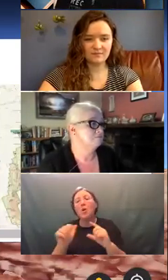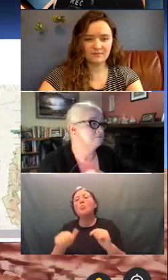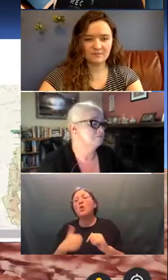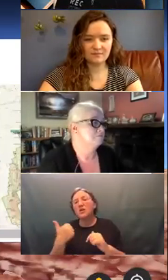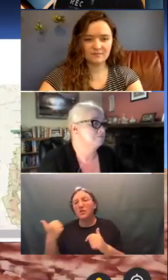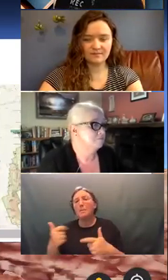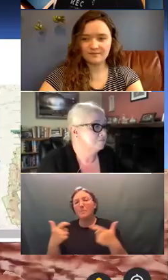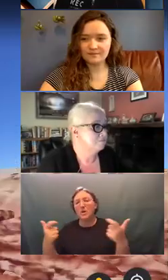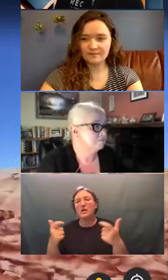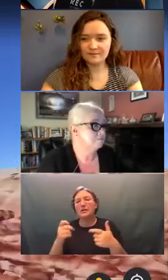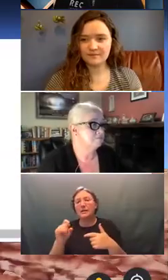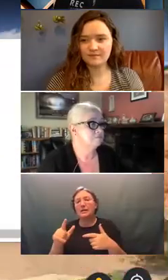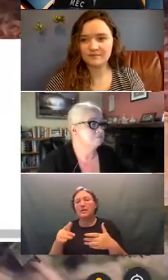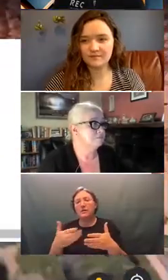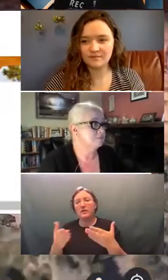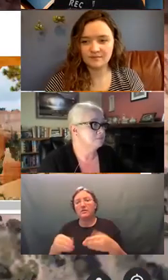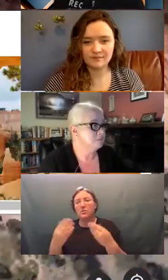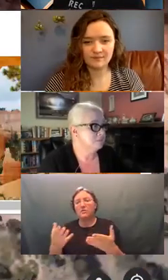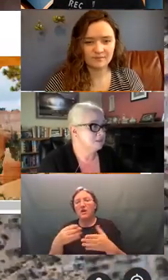big ticket items that y'all offer?